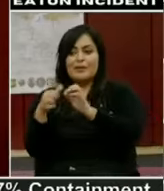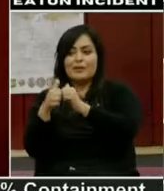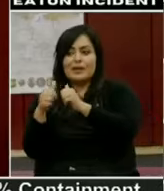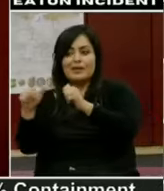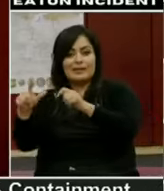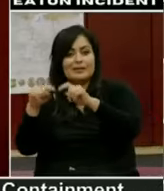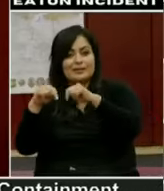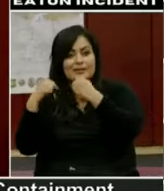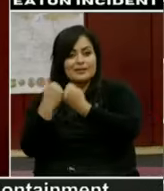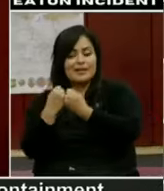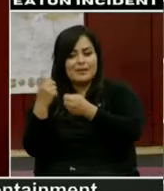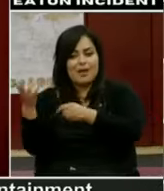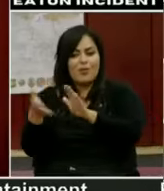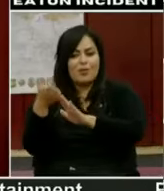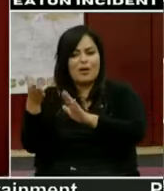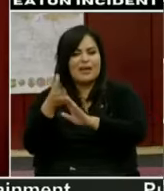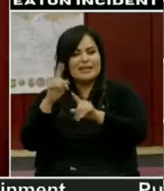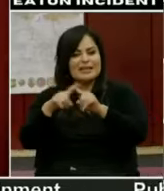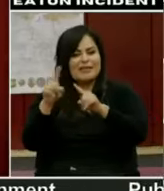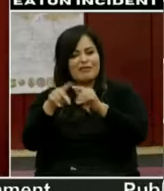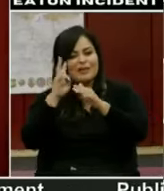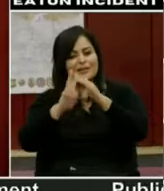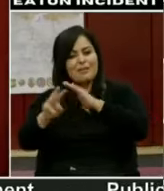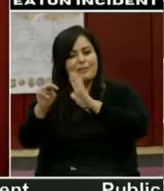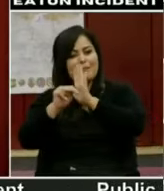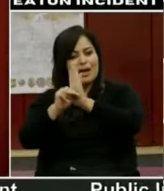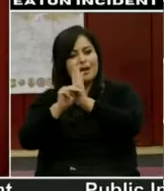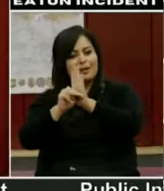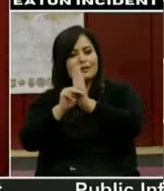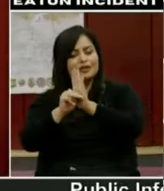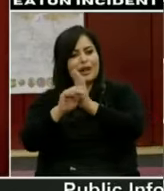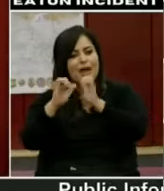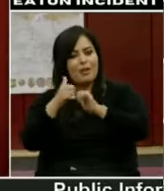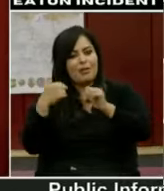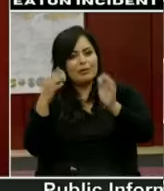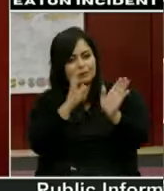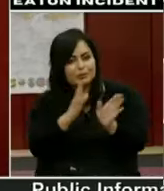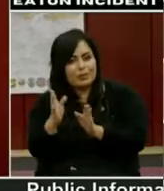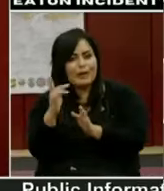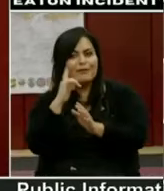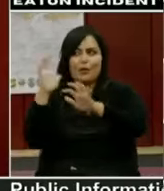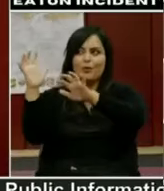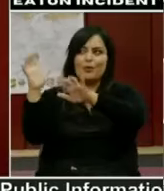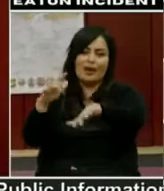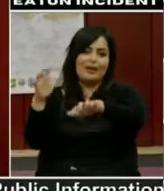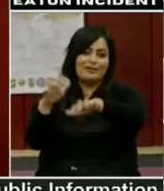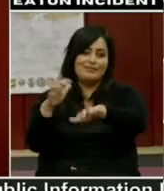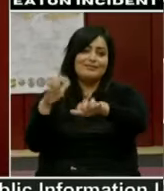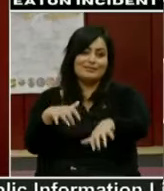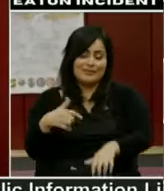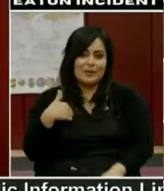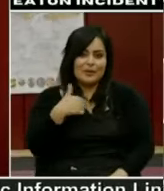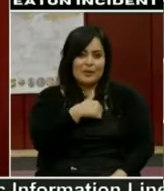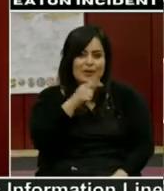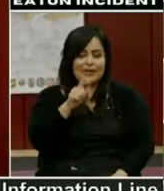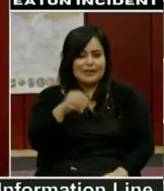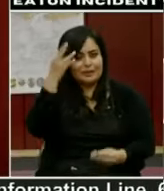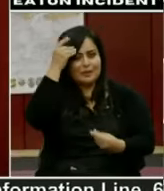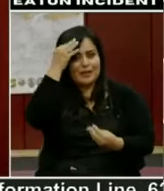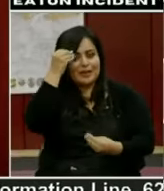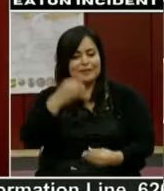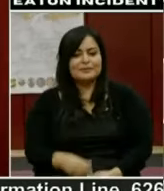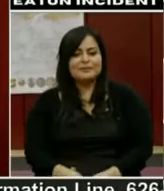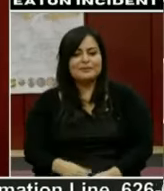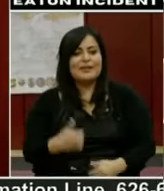running models on what the county can do and what we can do to start preparing for that, because that is something we do need to think of. We have